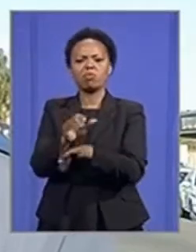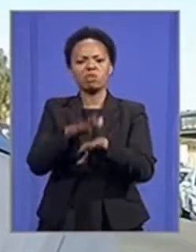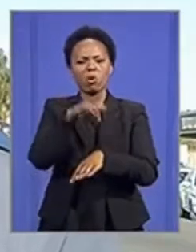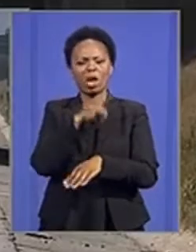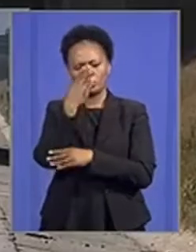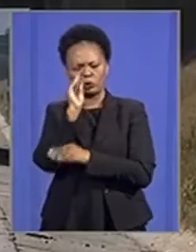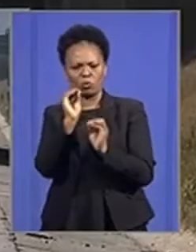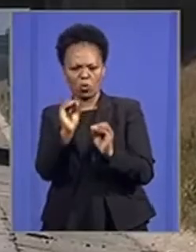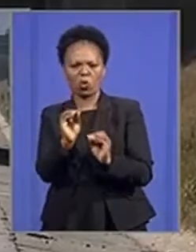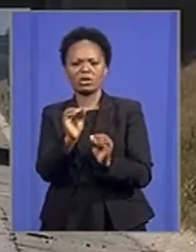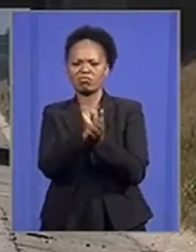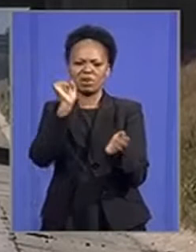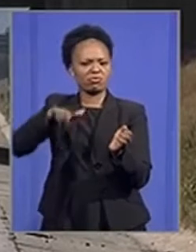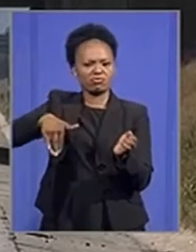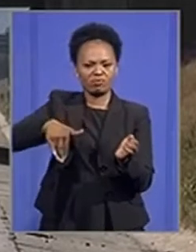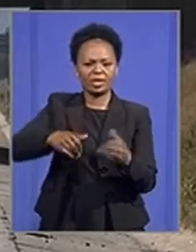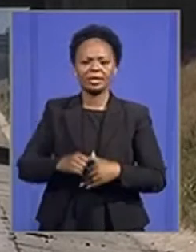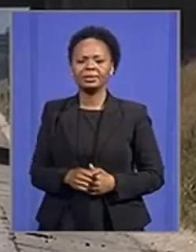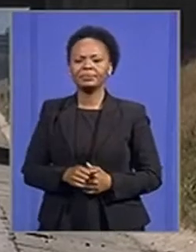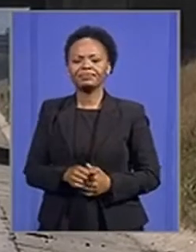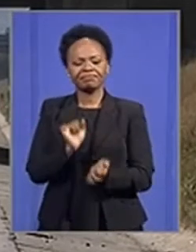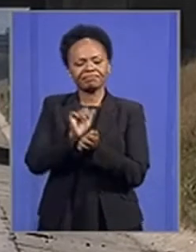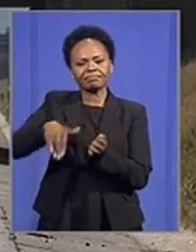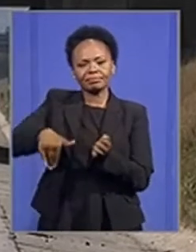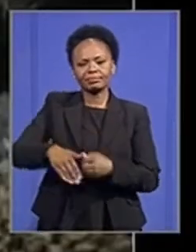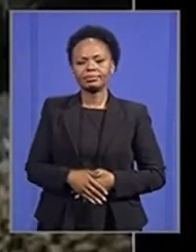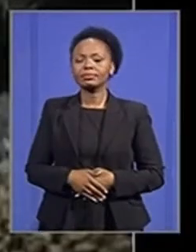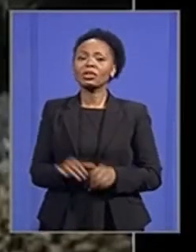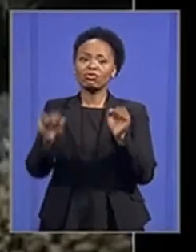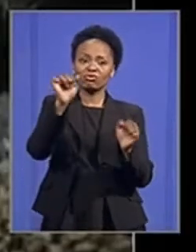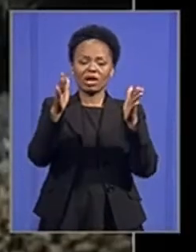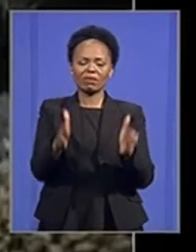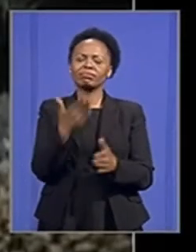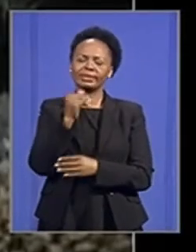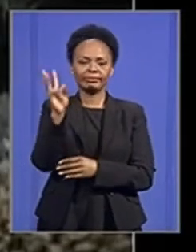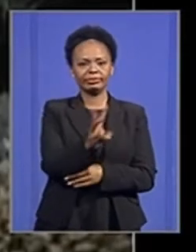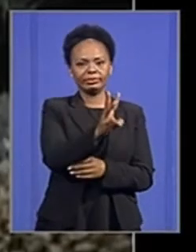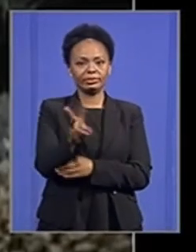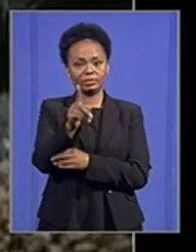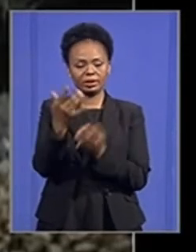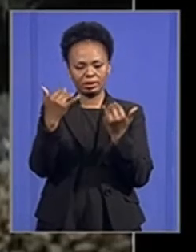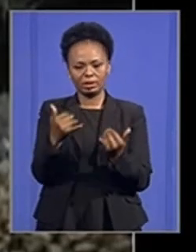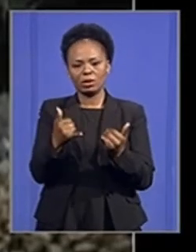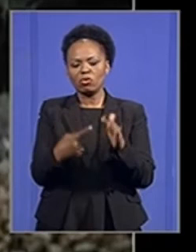se sebaka. Bakgweetsi ba rotloeditswe go nna malalalaotswe le go tila go gata sengwe le sengwe mo